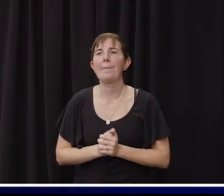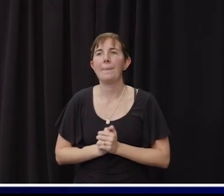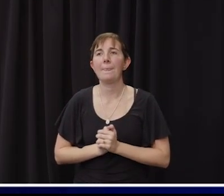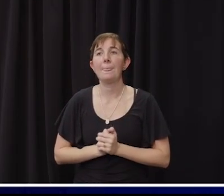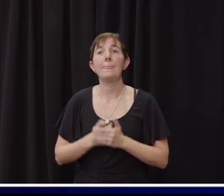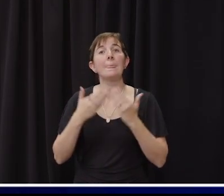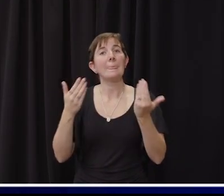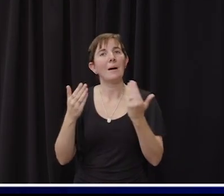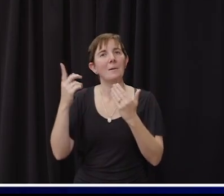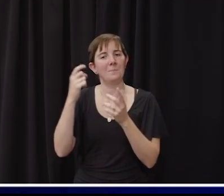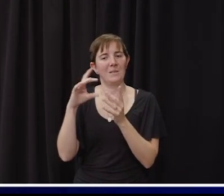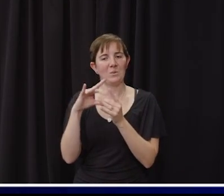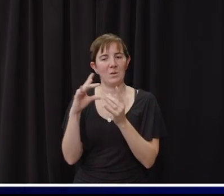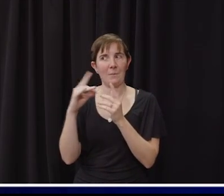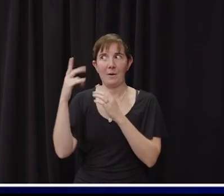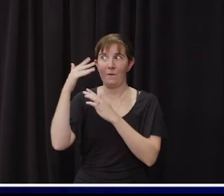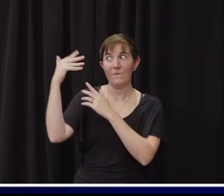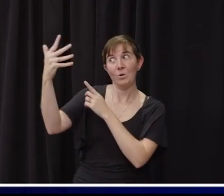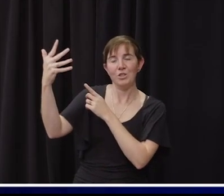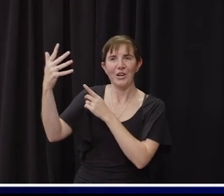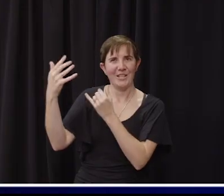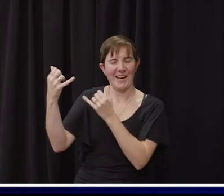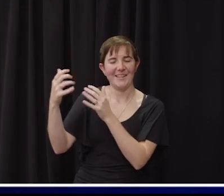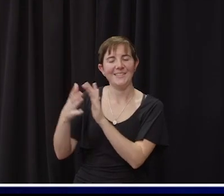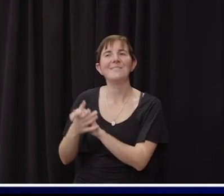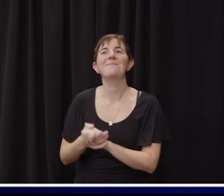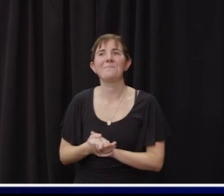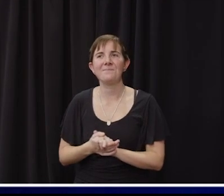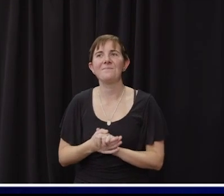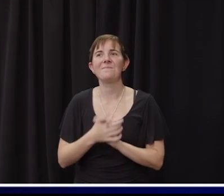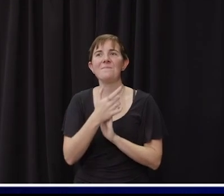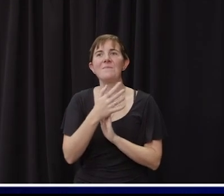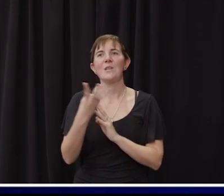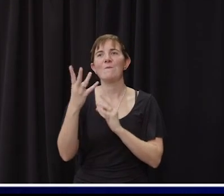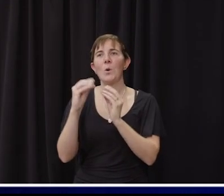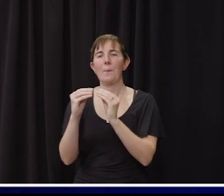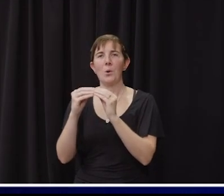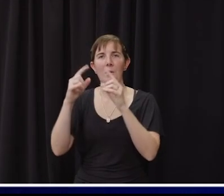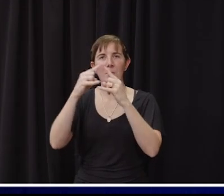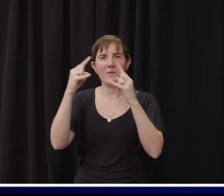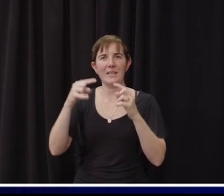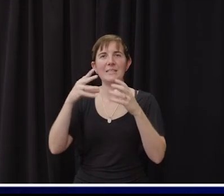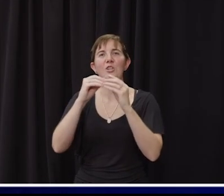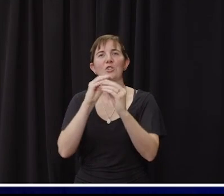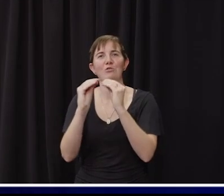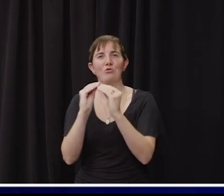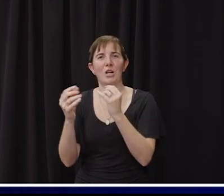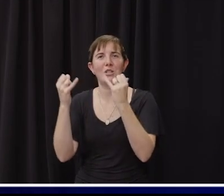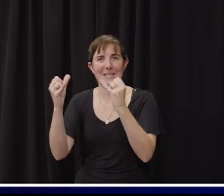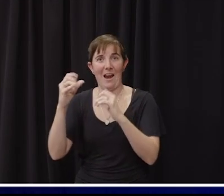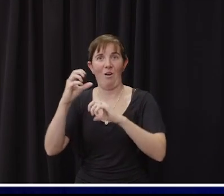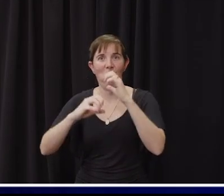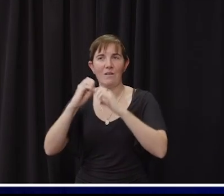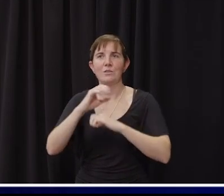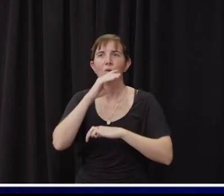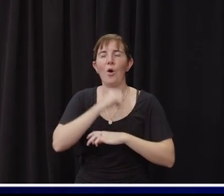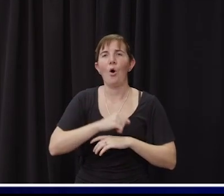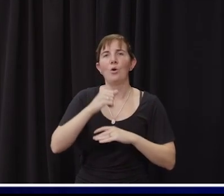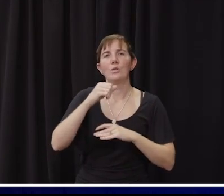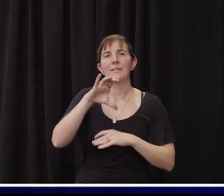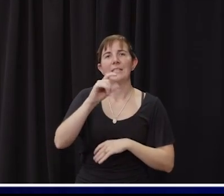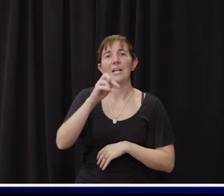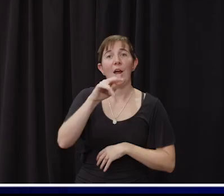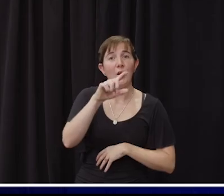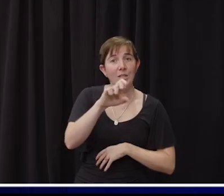And because we're talking about the future today, these are 4 more pavilions that are under construction now. So the Old Carriage